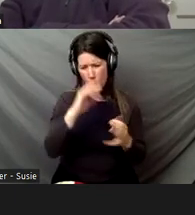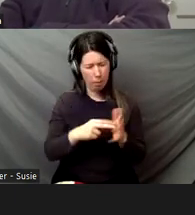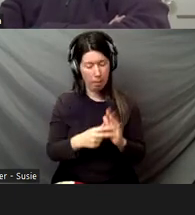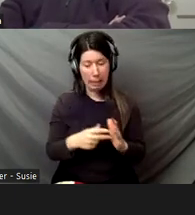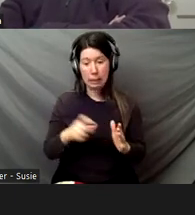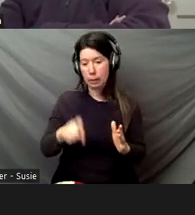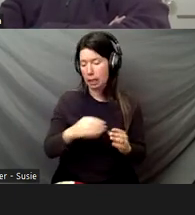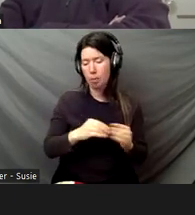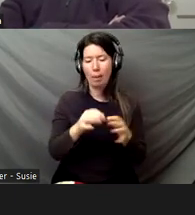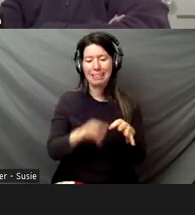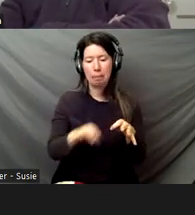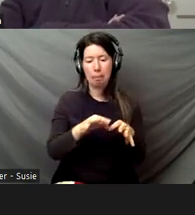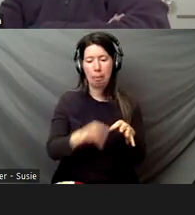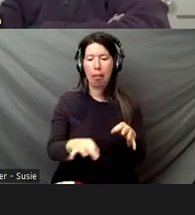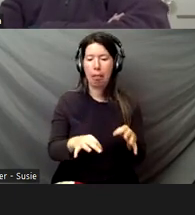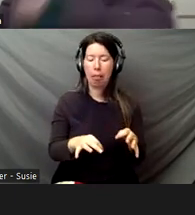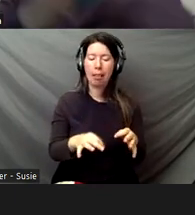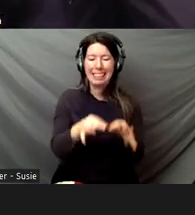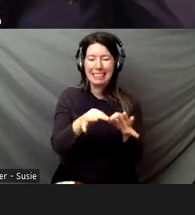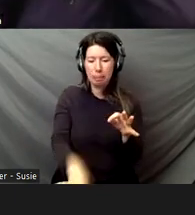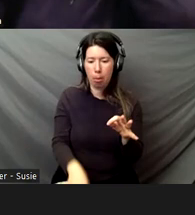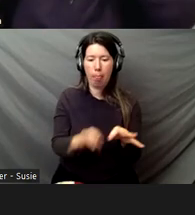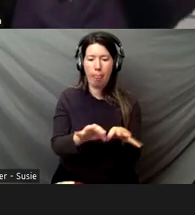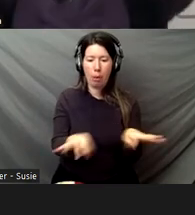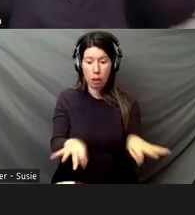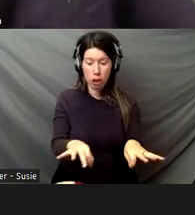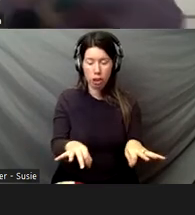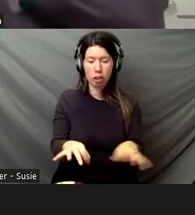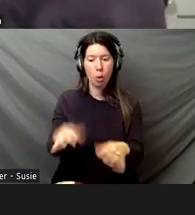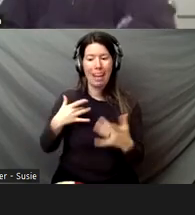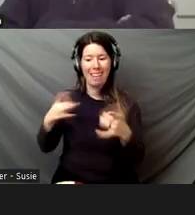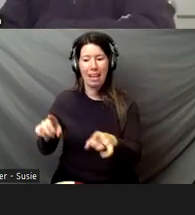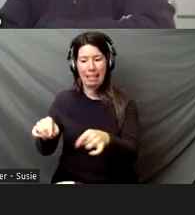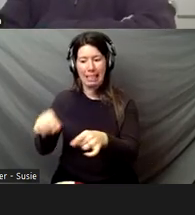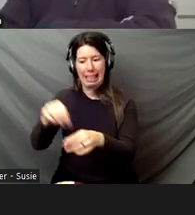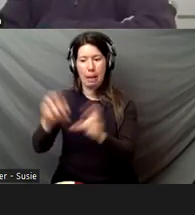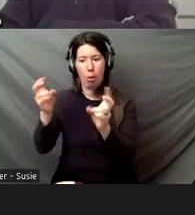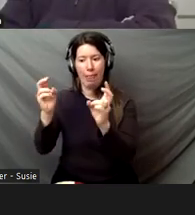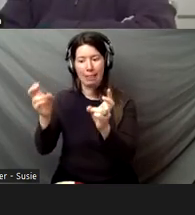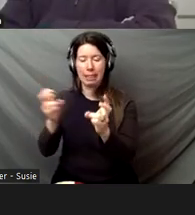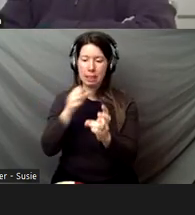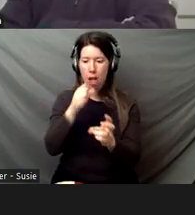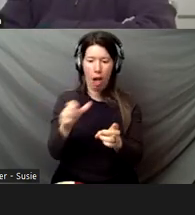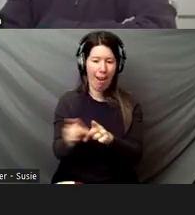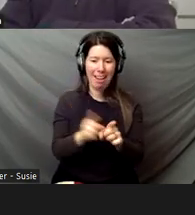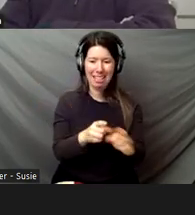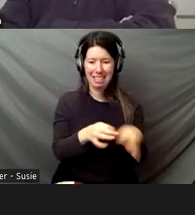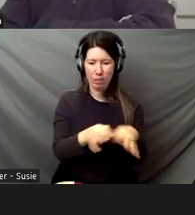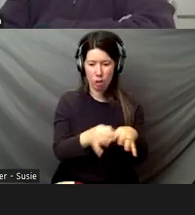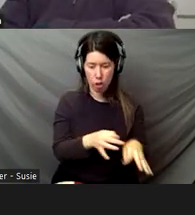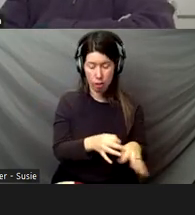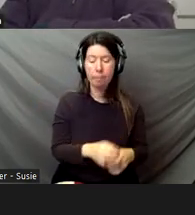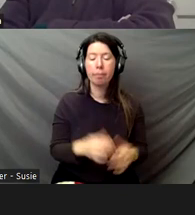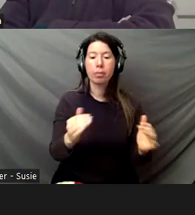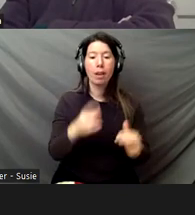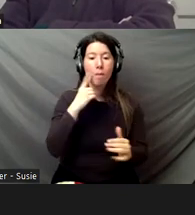language possible. So put the sentinel events in parentheses instead of the definition. I think in terms of the collective bargaining,